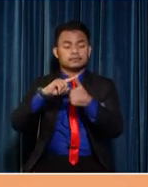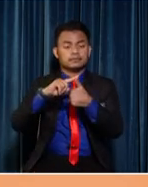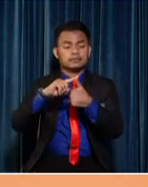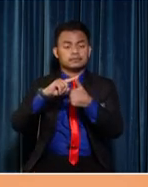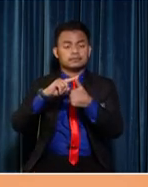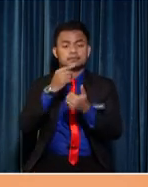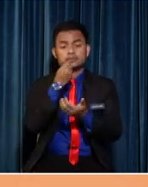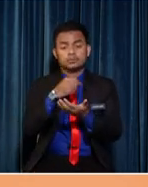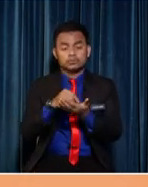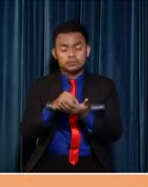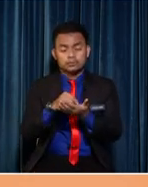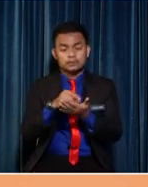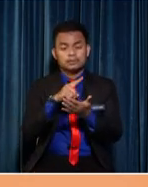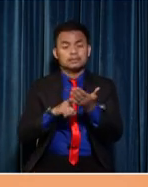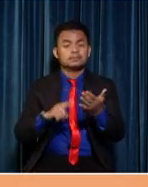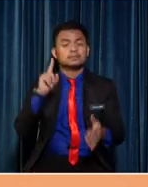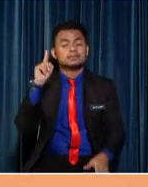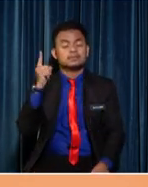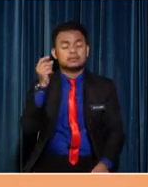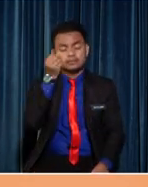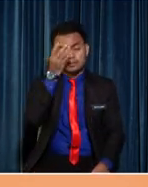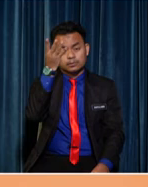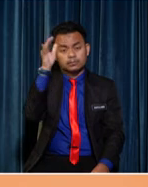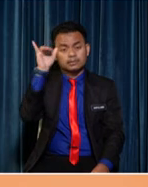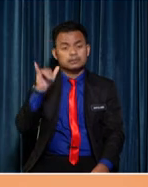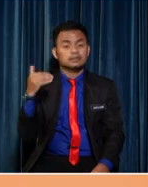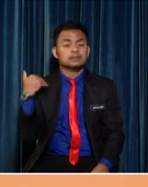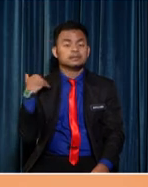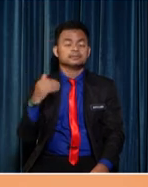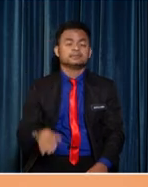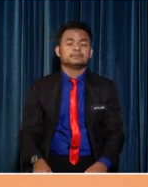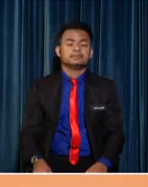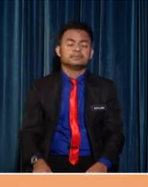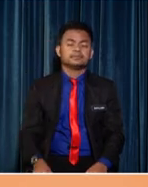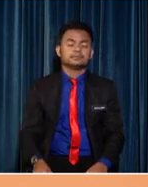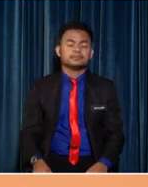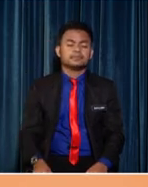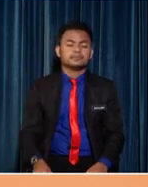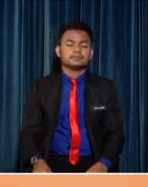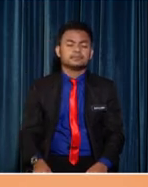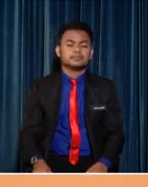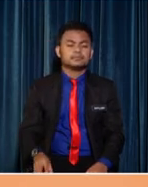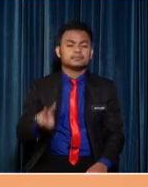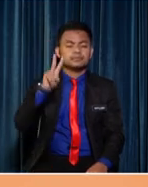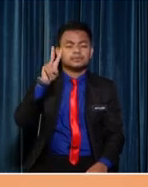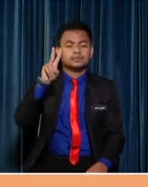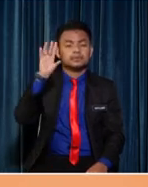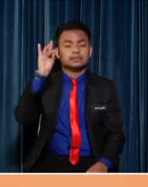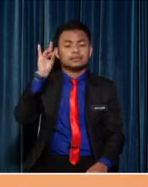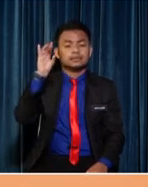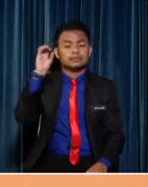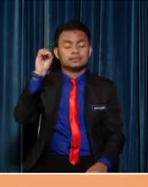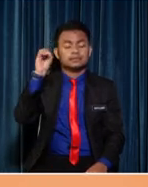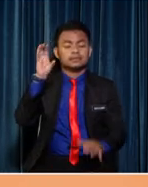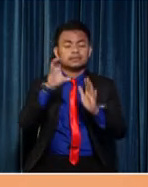Let's write a statement using the information given. 280 centimeters